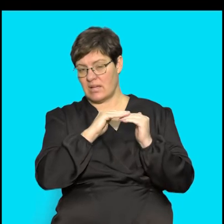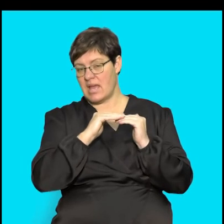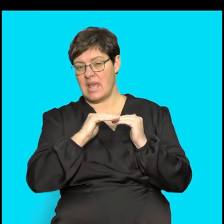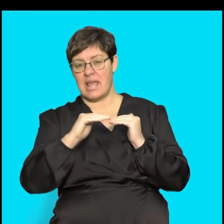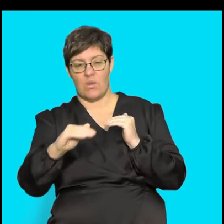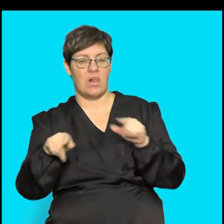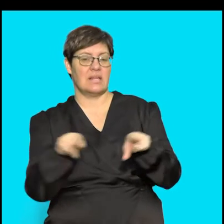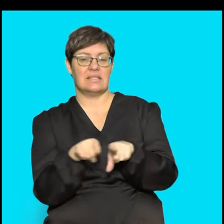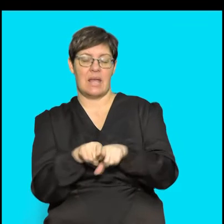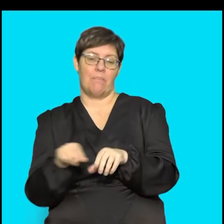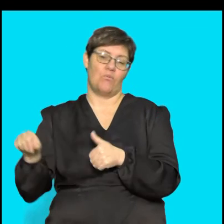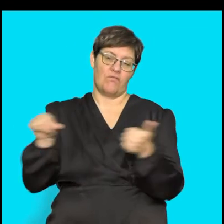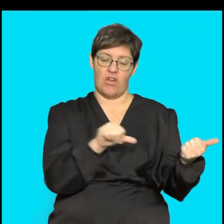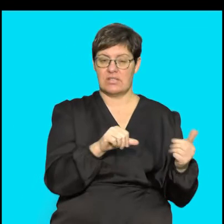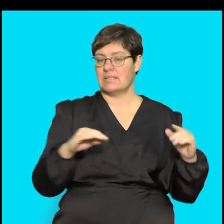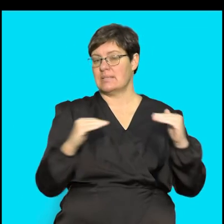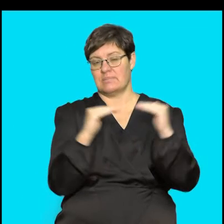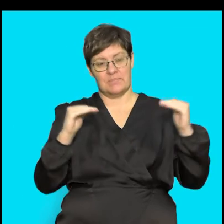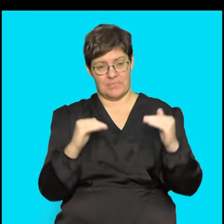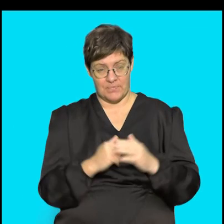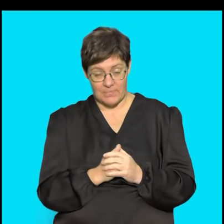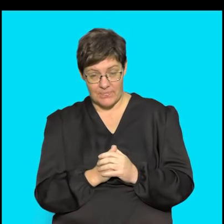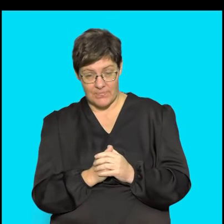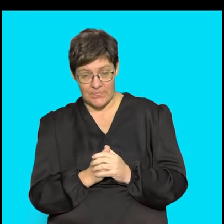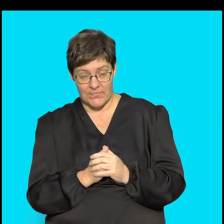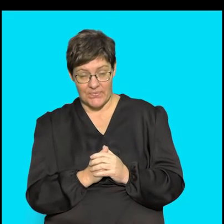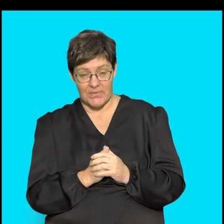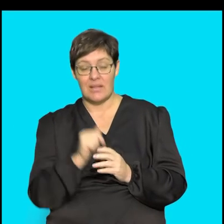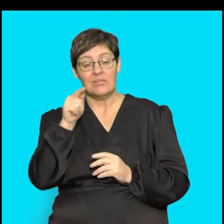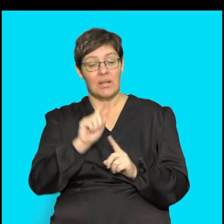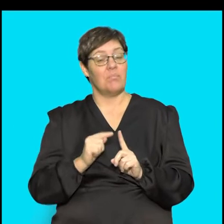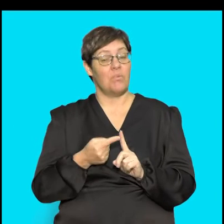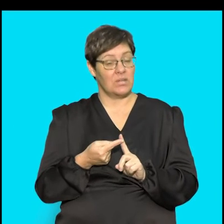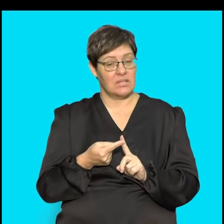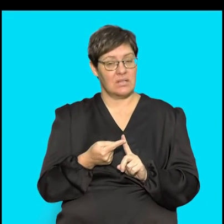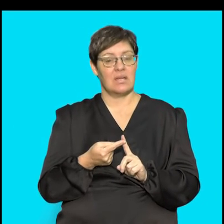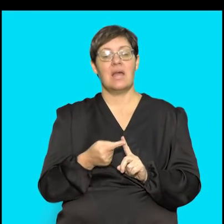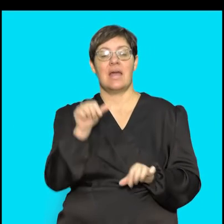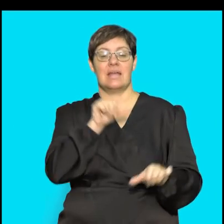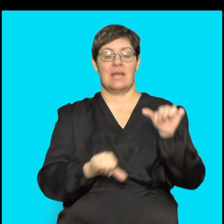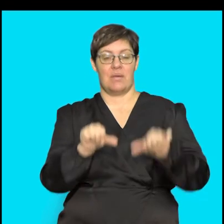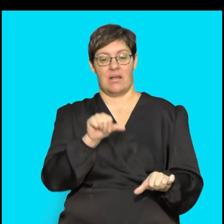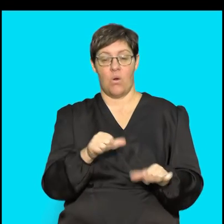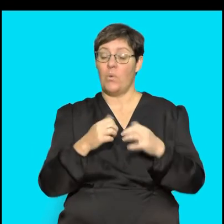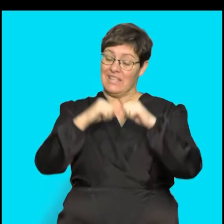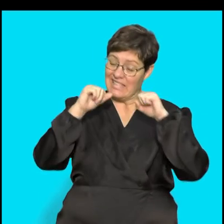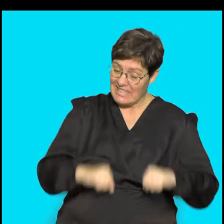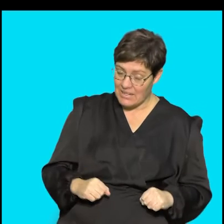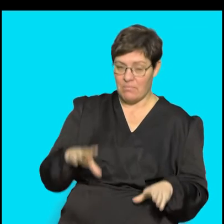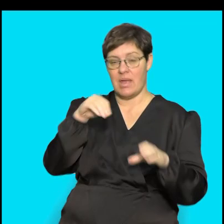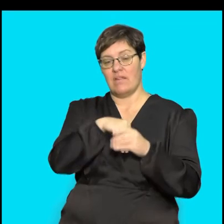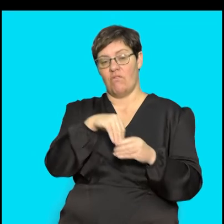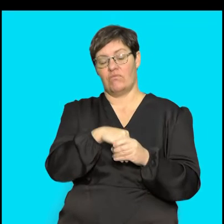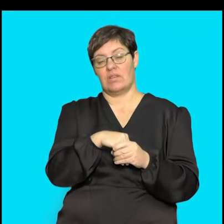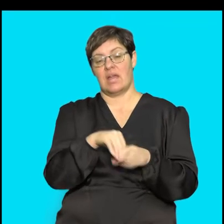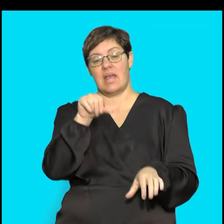is equal to the rate of the reverse reaction. At this point, we are at chemical, or the system